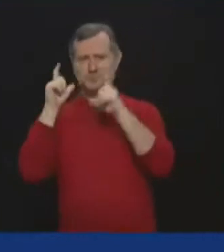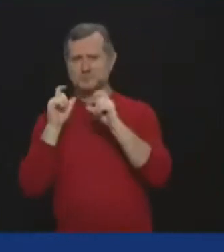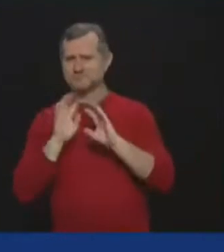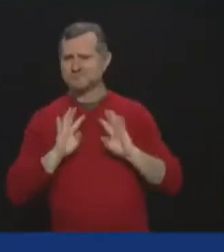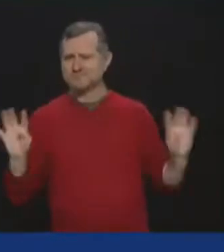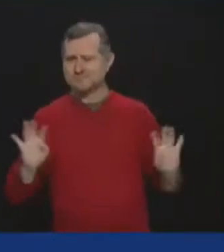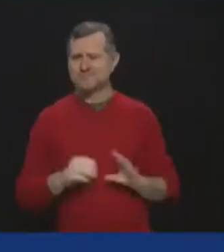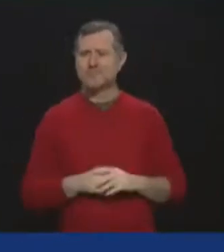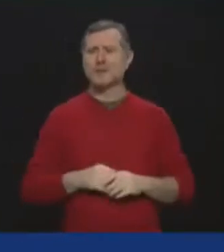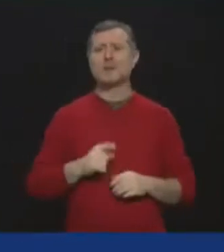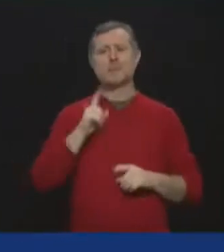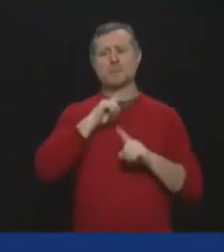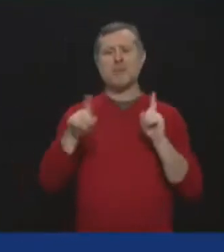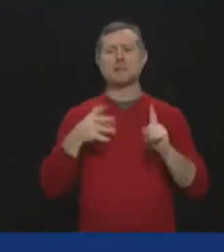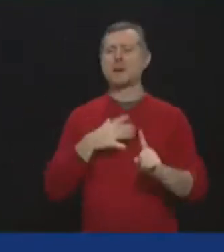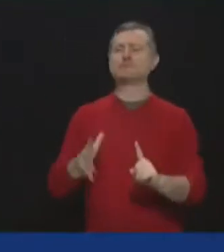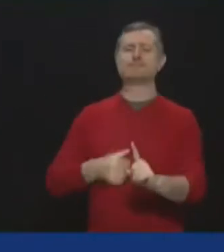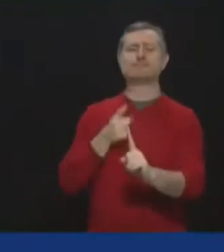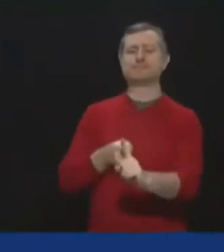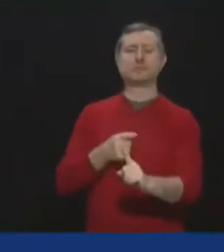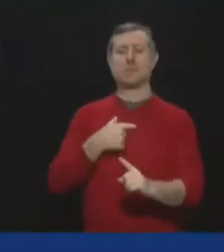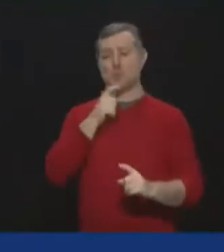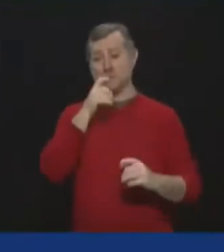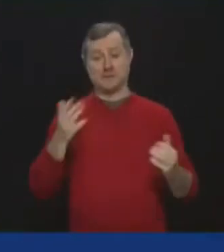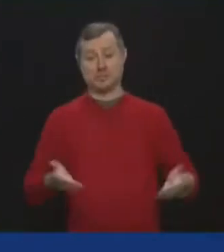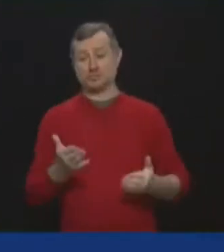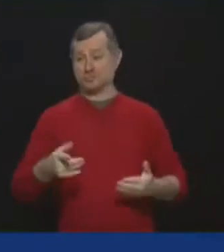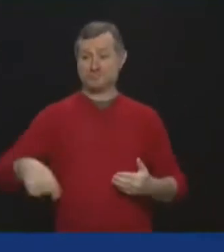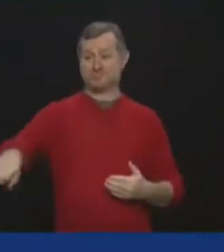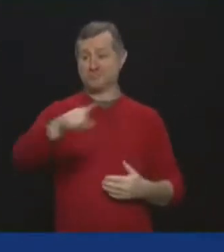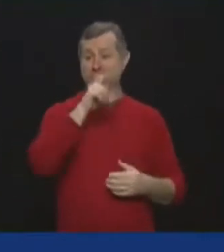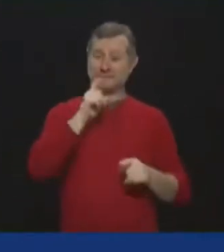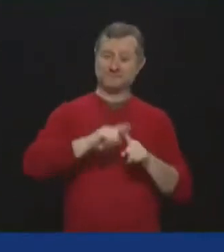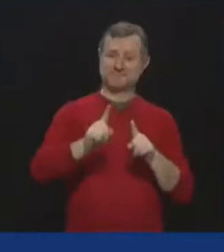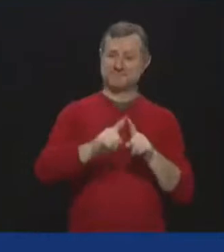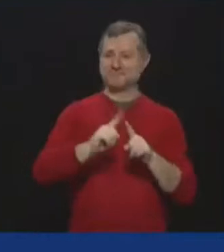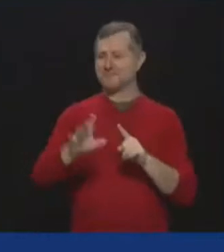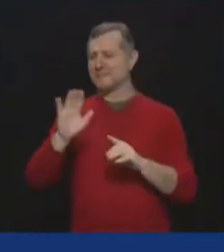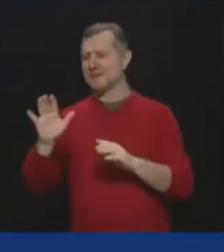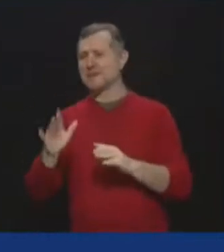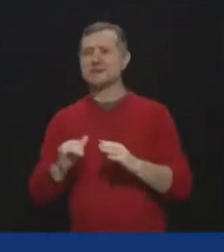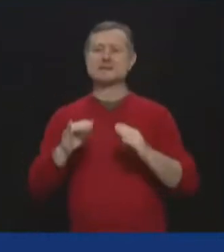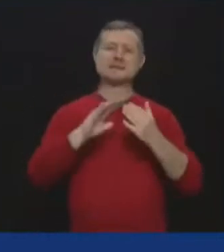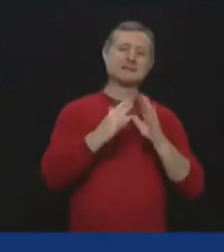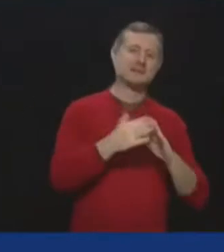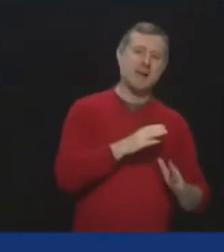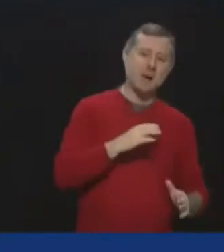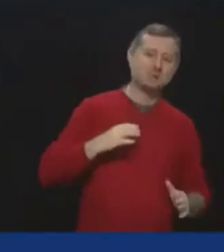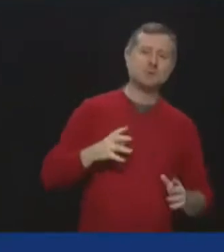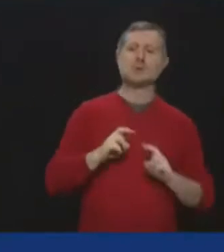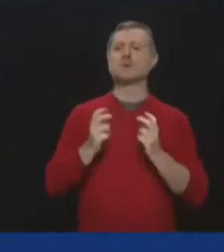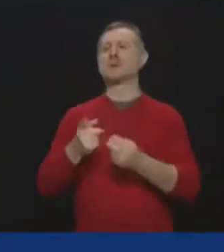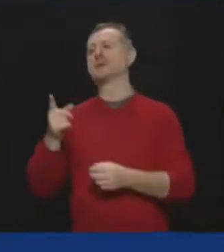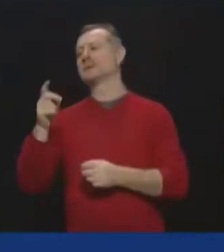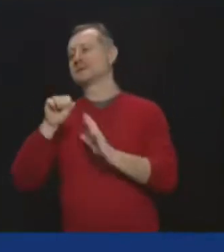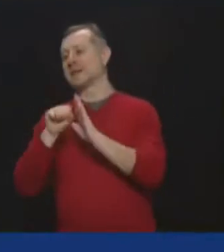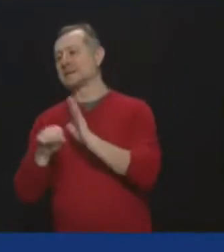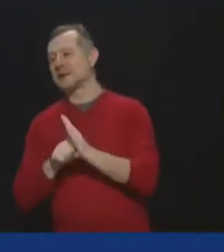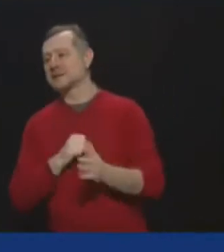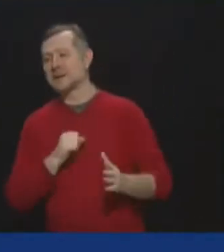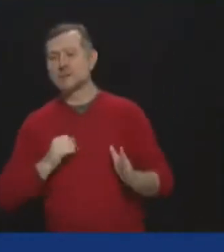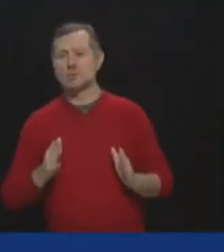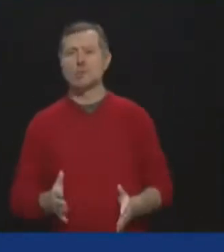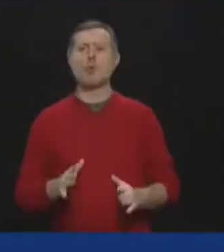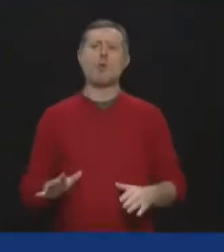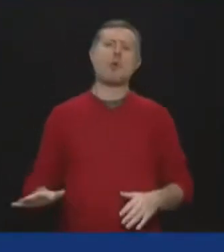It says something that every person here, every aspect of our government, our city council members to our state senators, every single elected leader